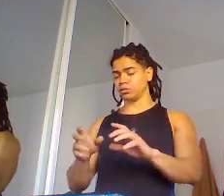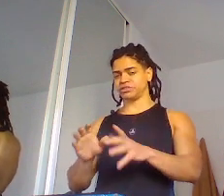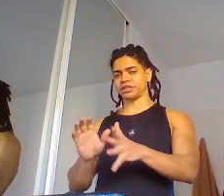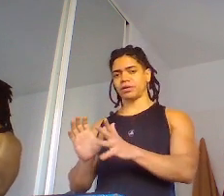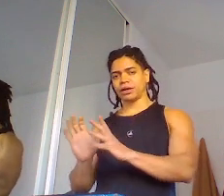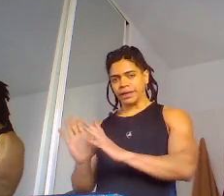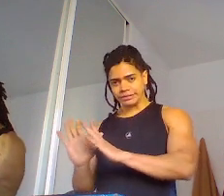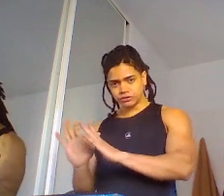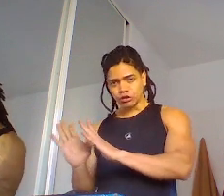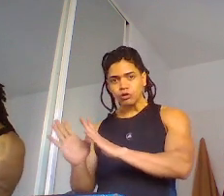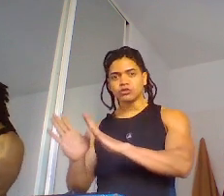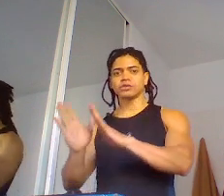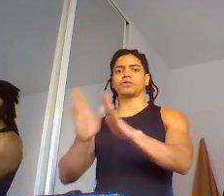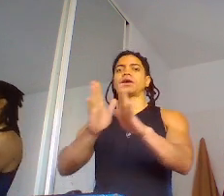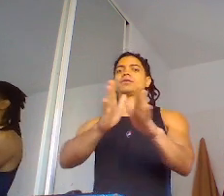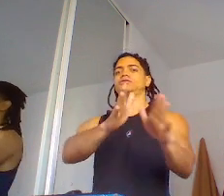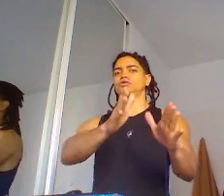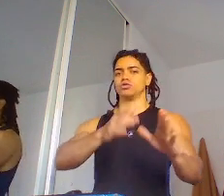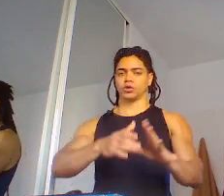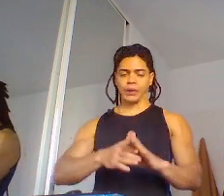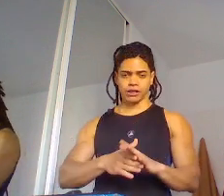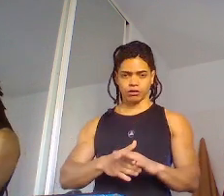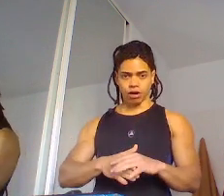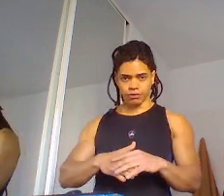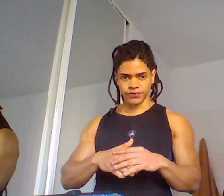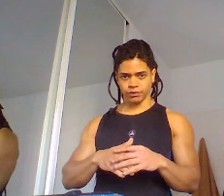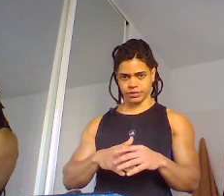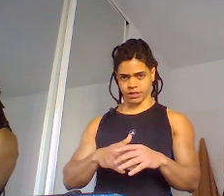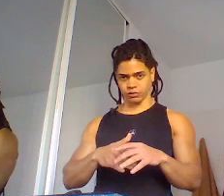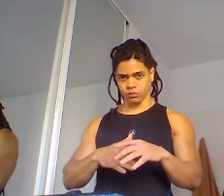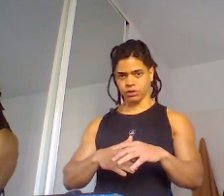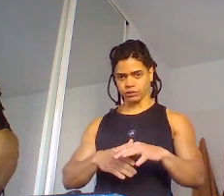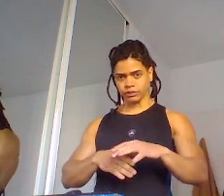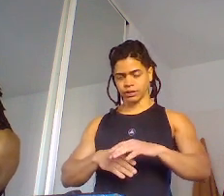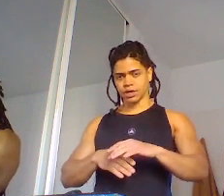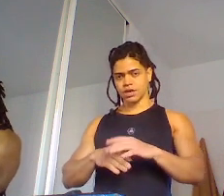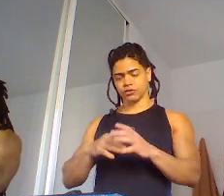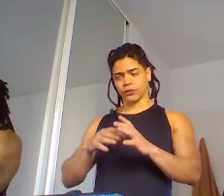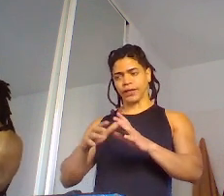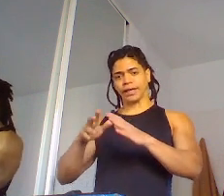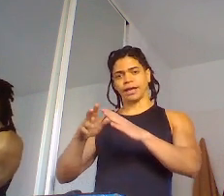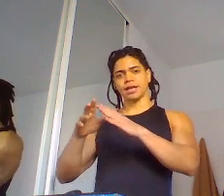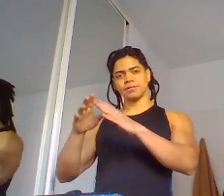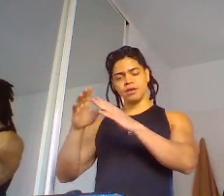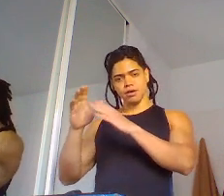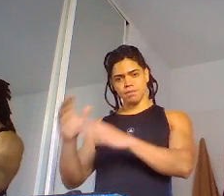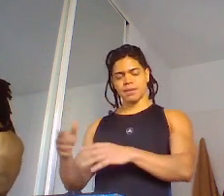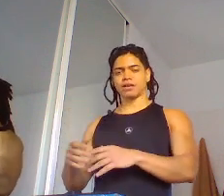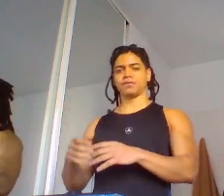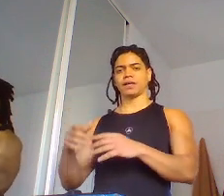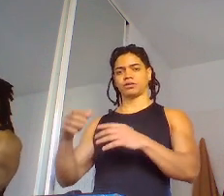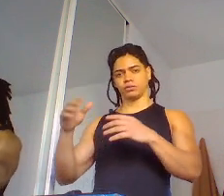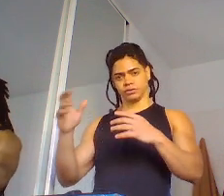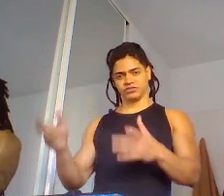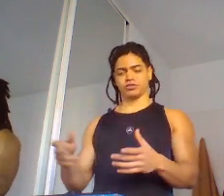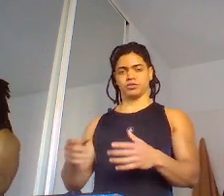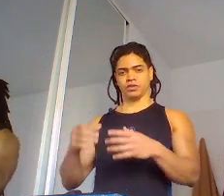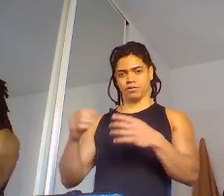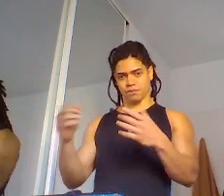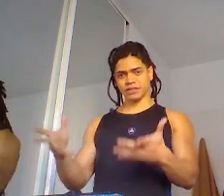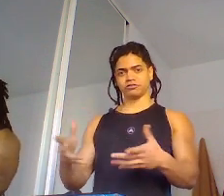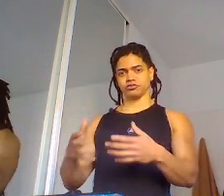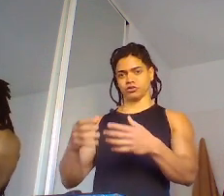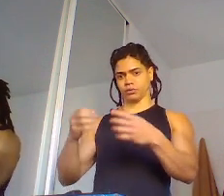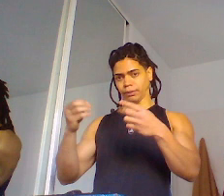Trademark, which now are exclusive rights to creator of original works, so they can manufacture and distribute